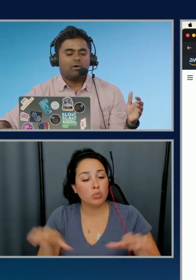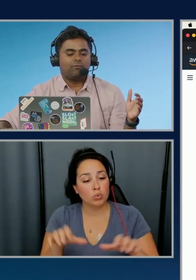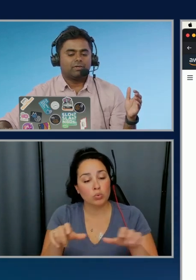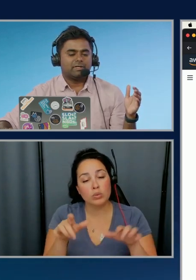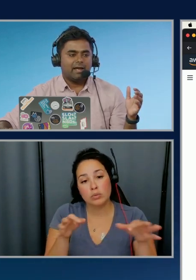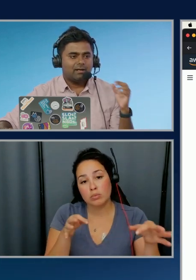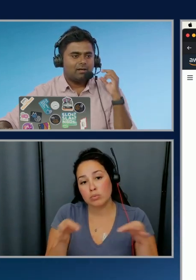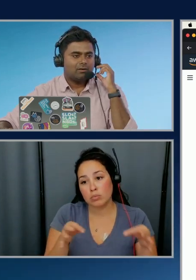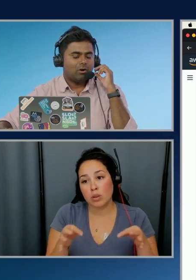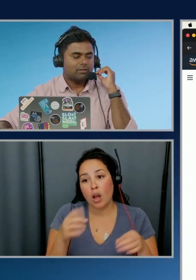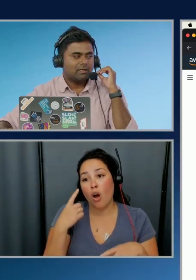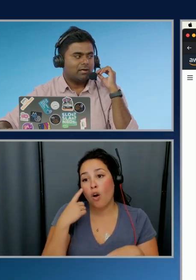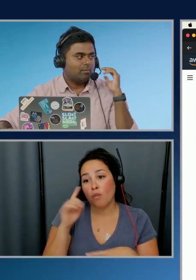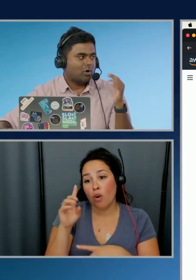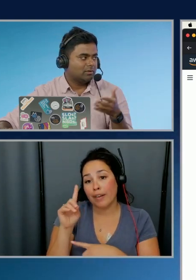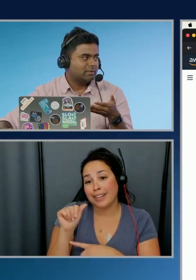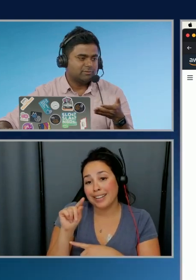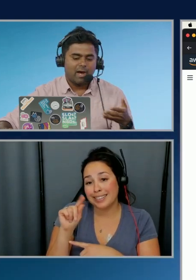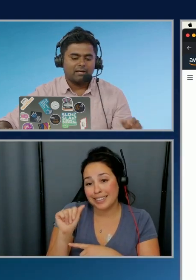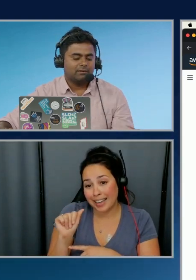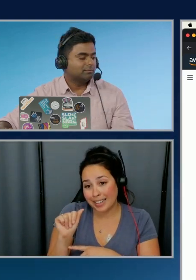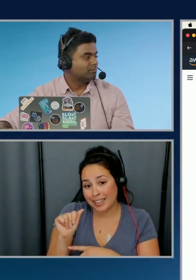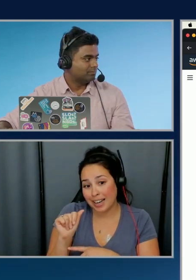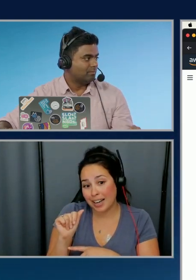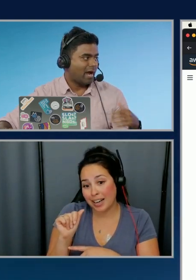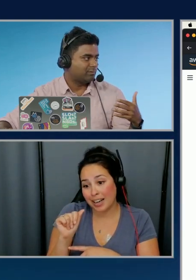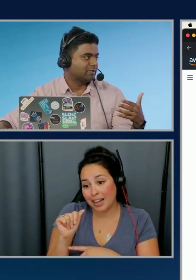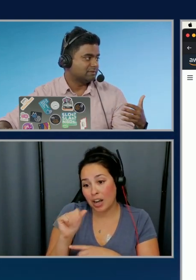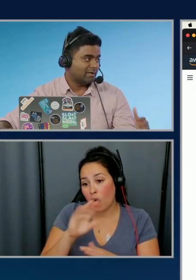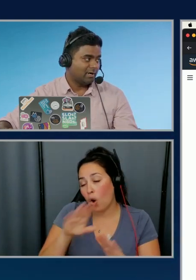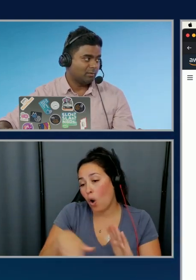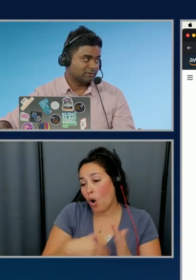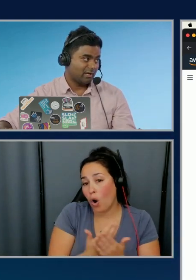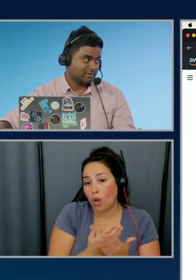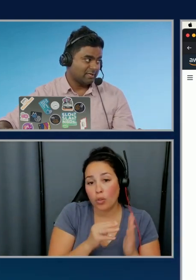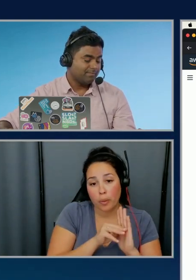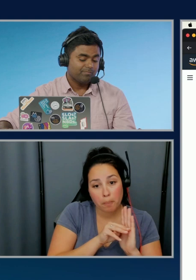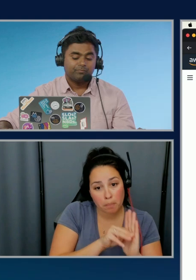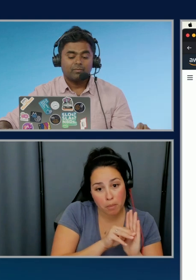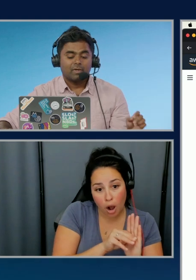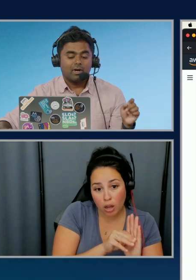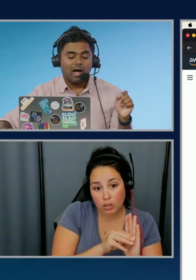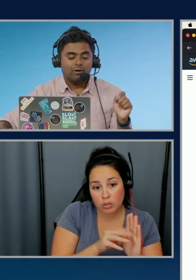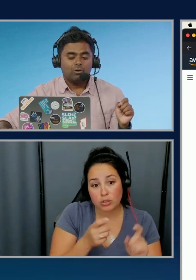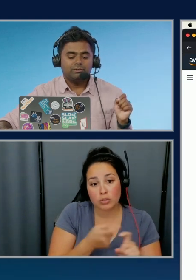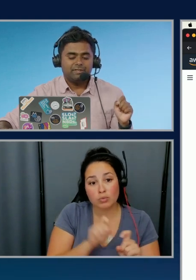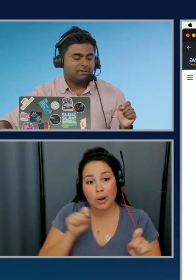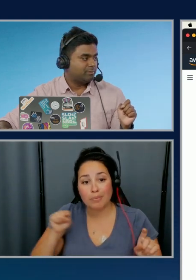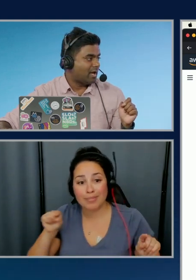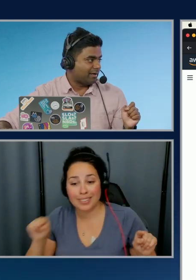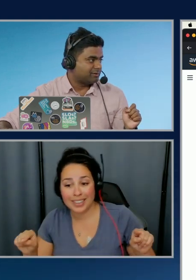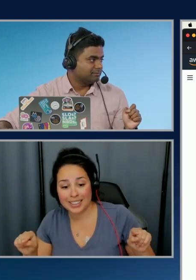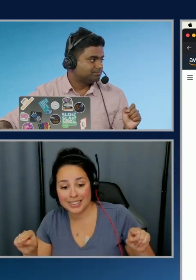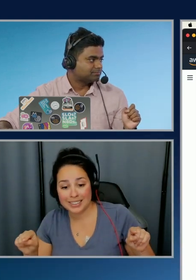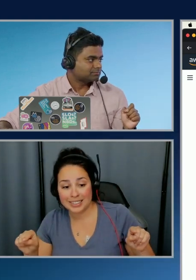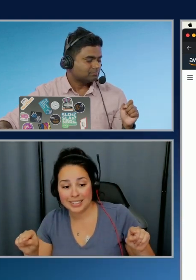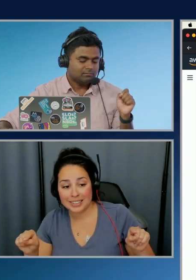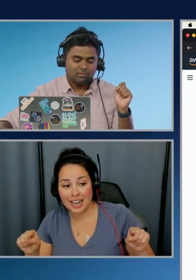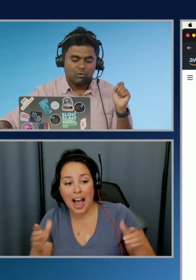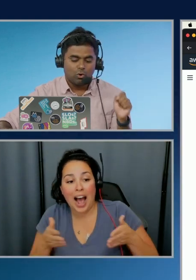for the data or the LLM model that's backed by this AWS KMS key, allow decrypt